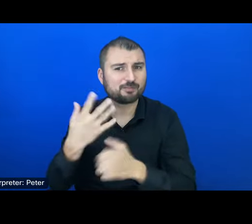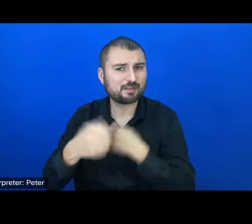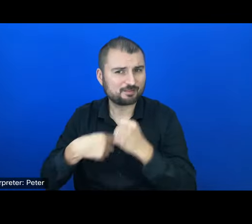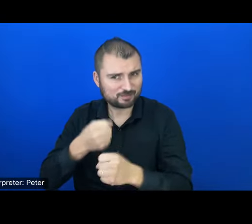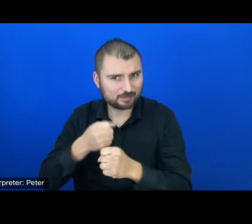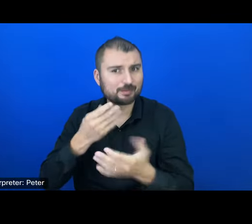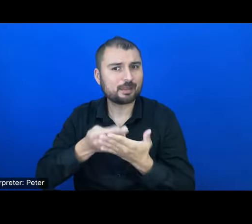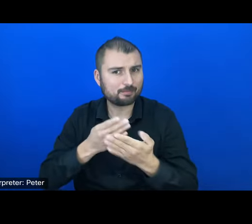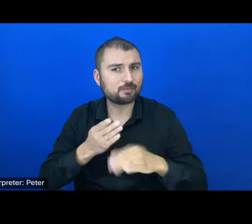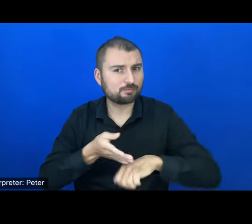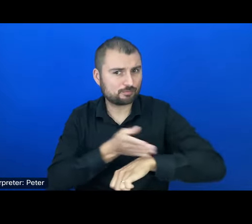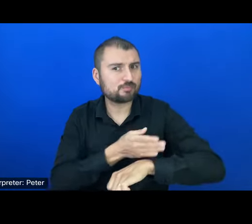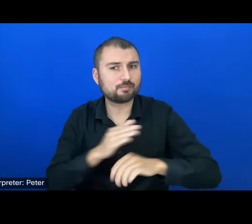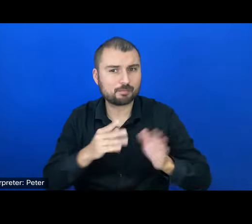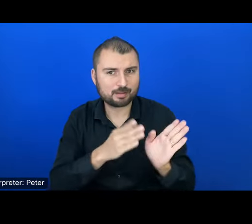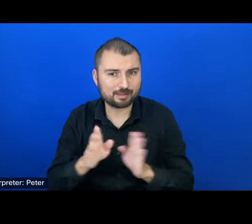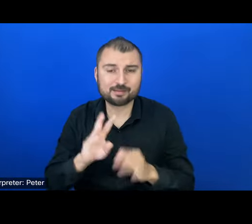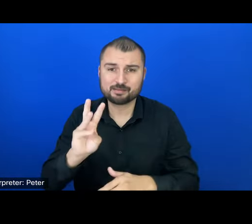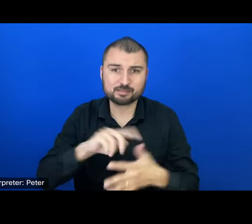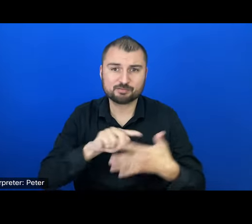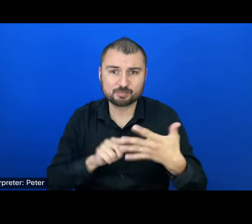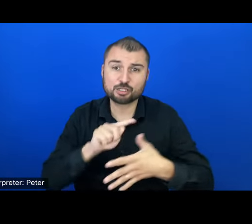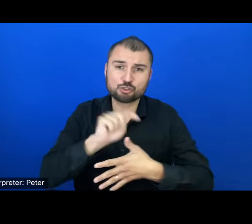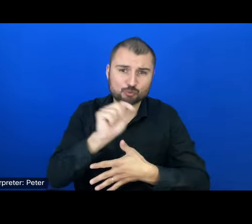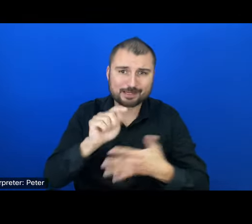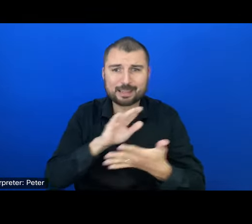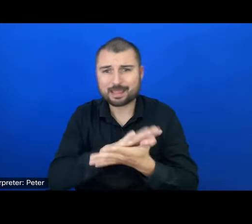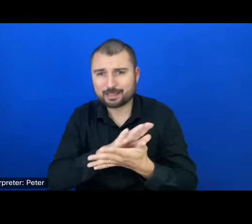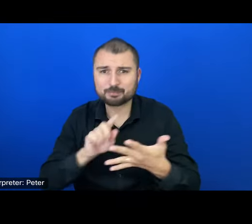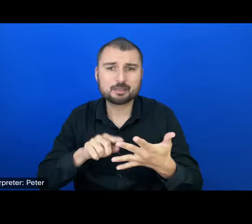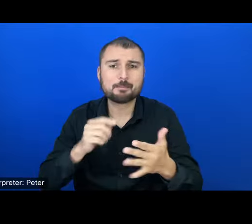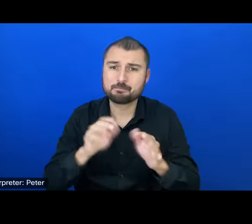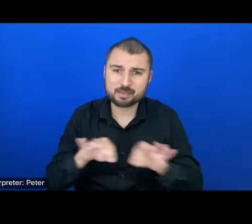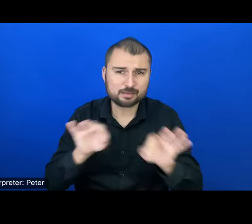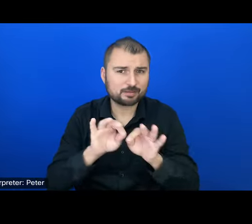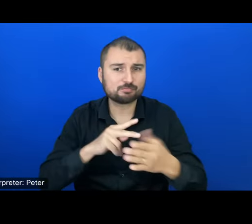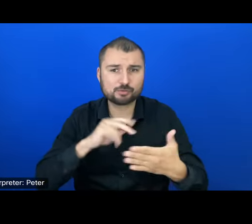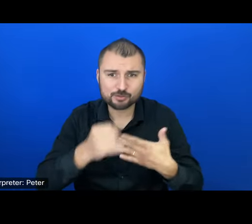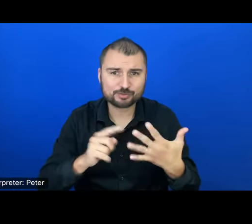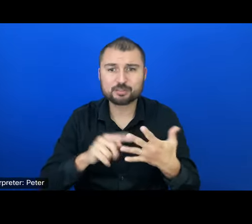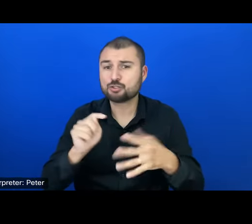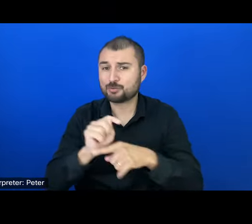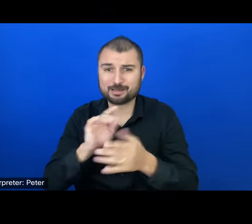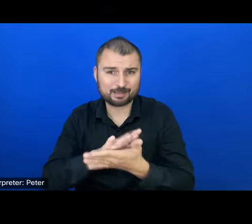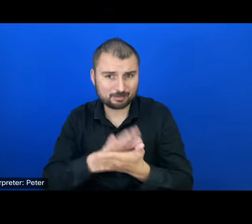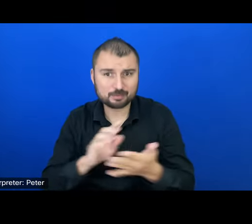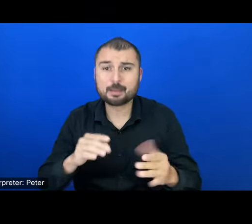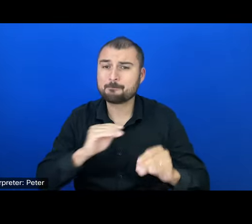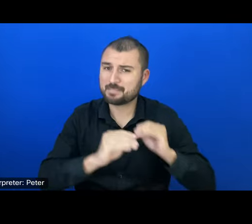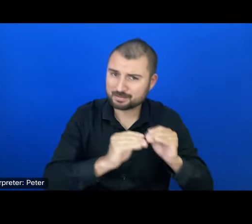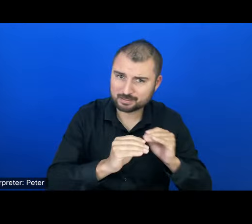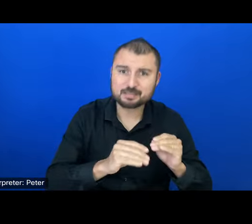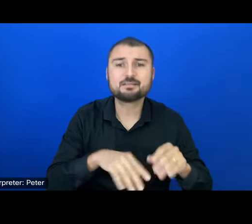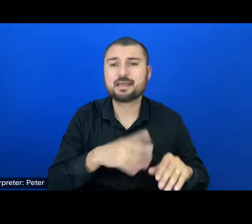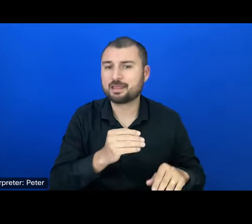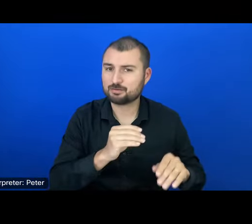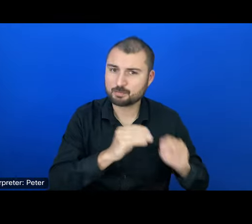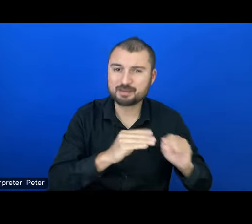plan. Those 6 categories are training academy major projects, training academy maintenance and repairs, so